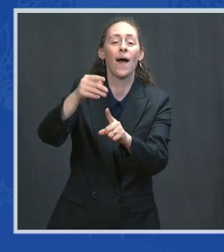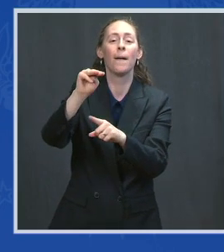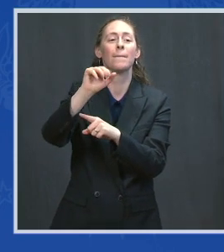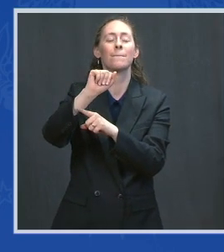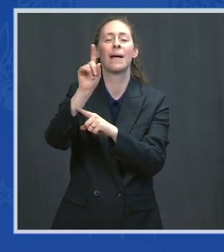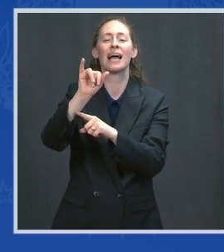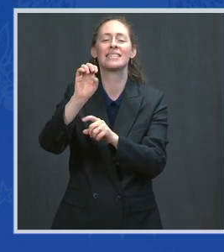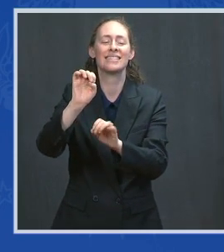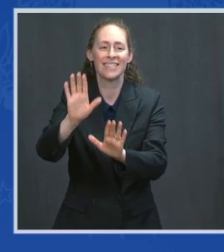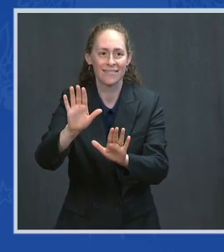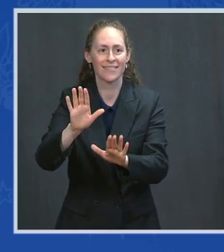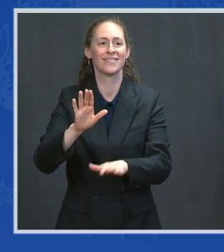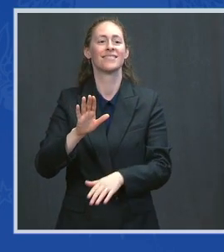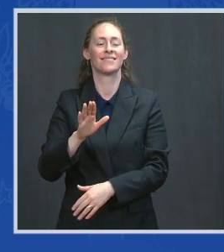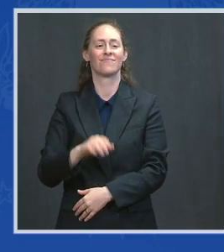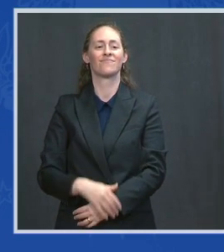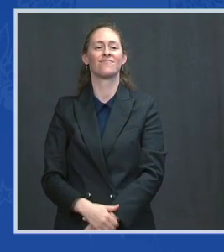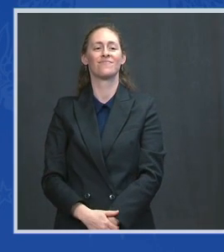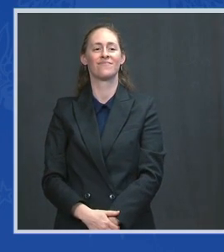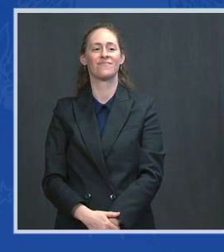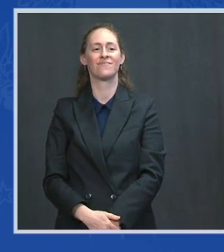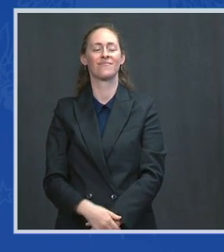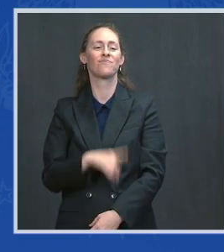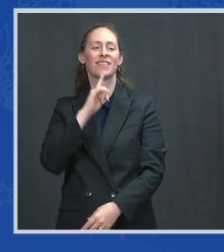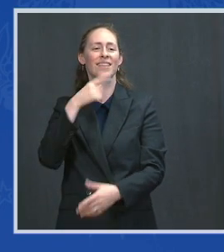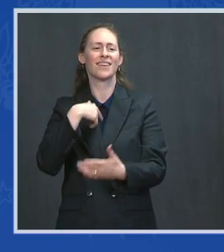I called Chuck anyway, yeah.